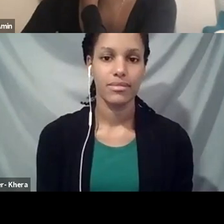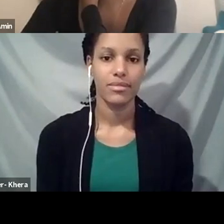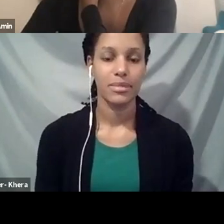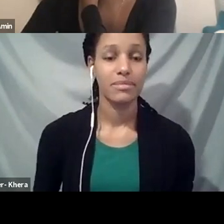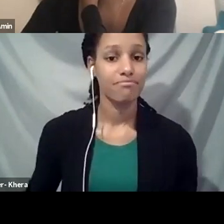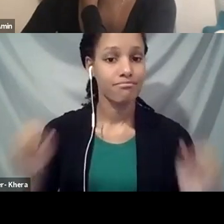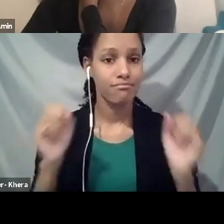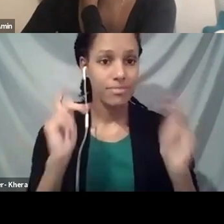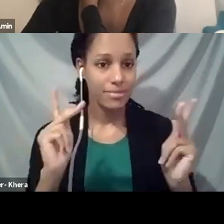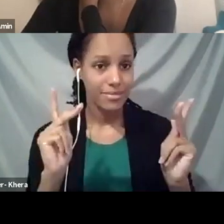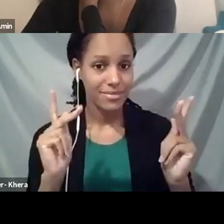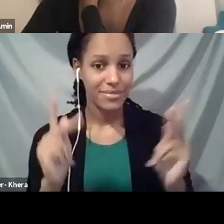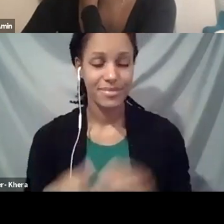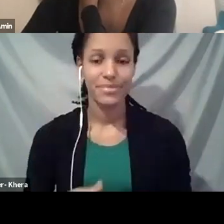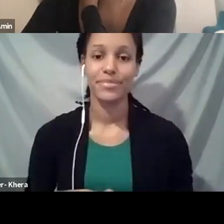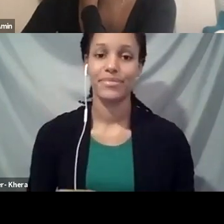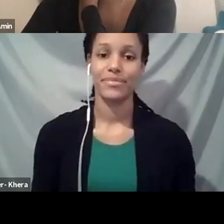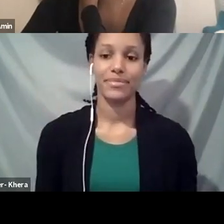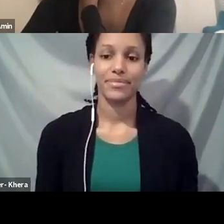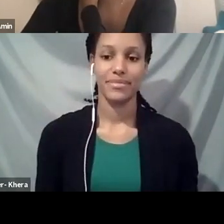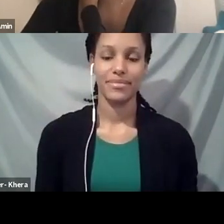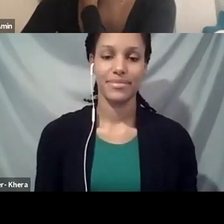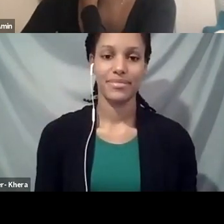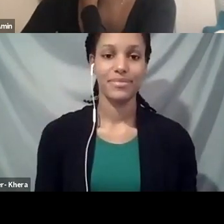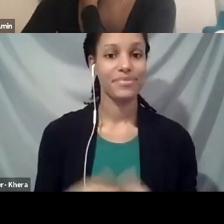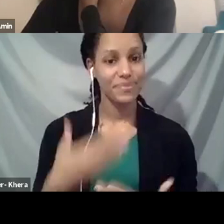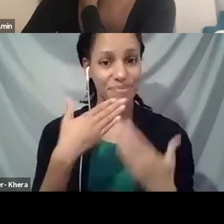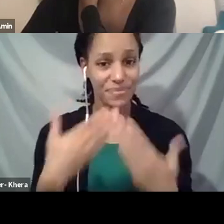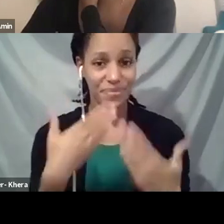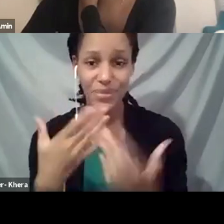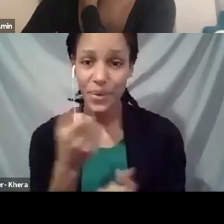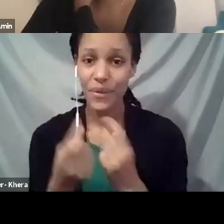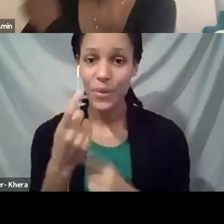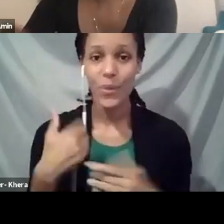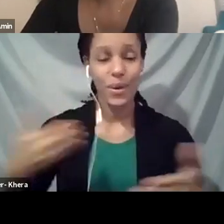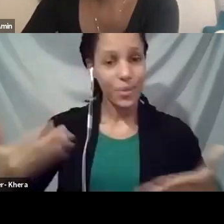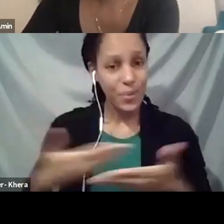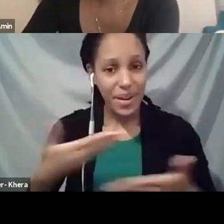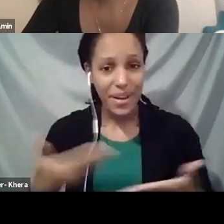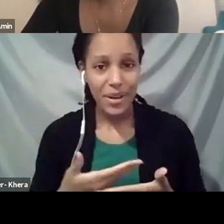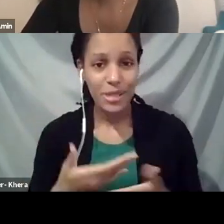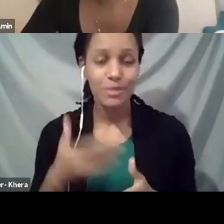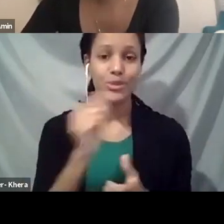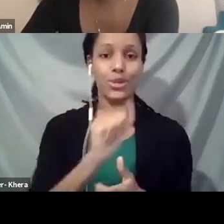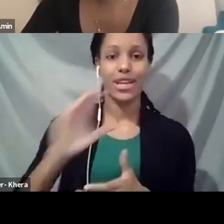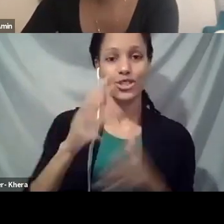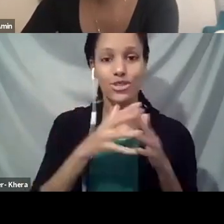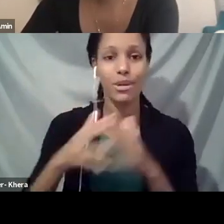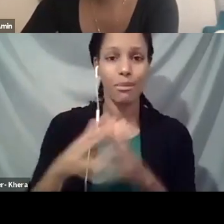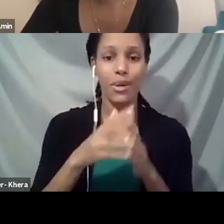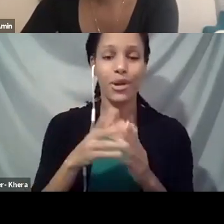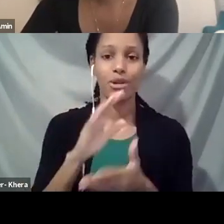Okay, so thank you everyone and welcome to the Asian American Cultural